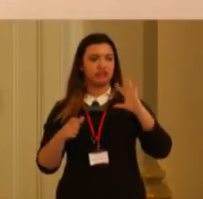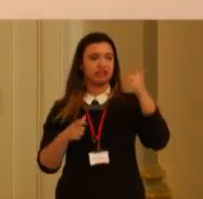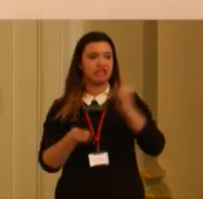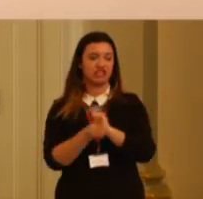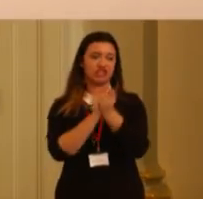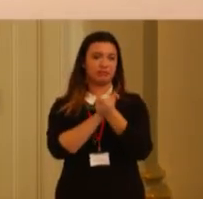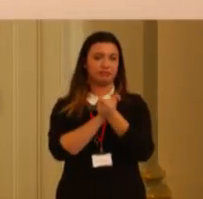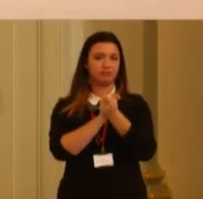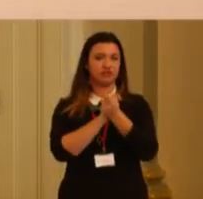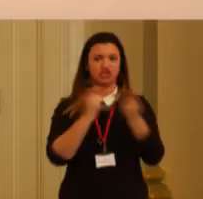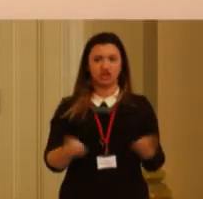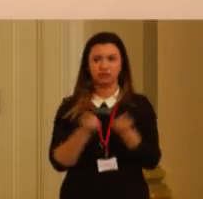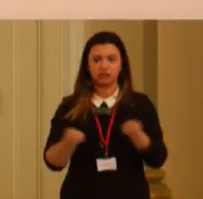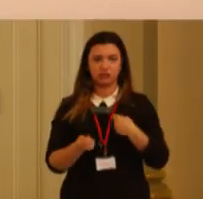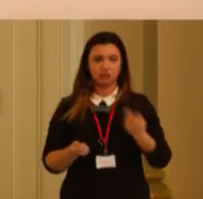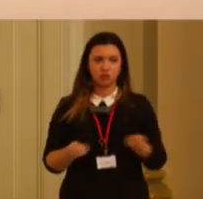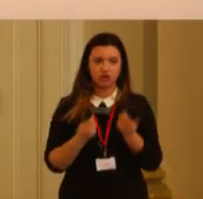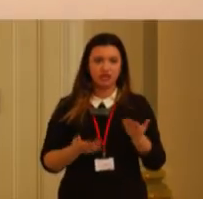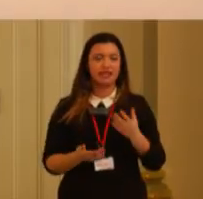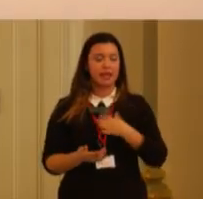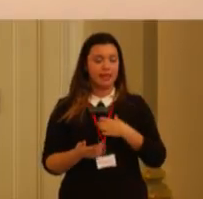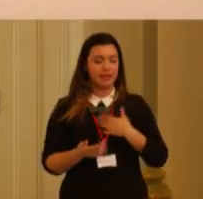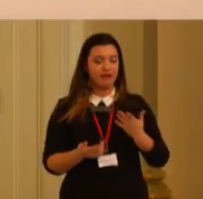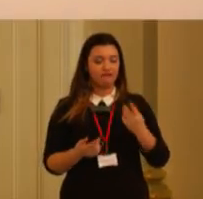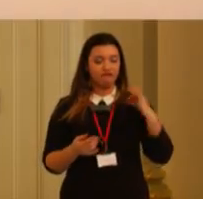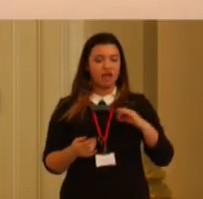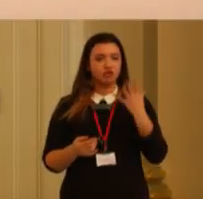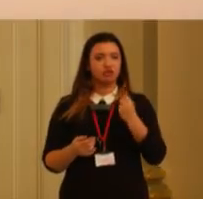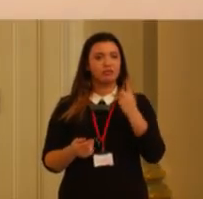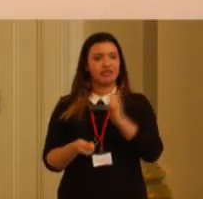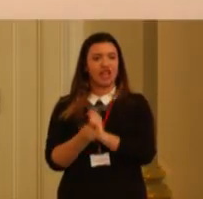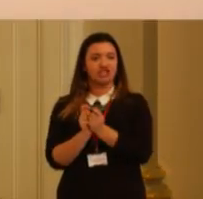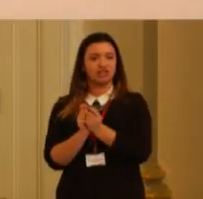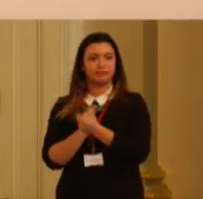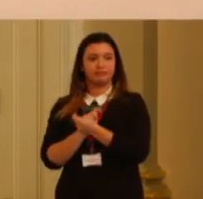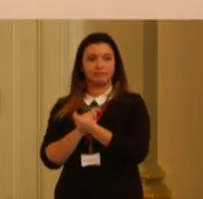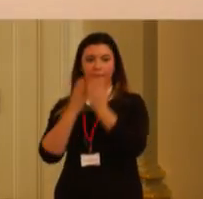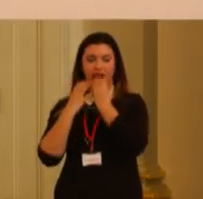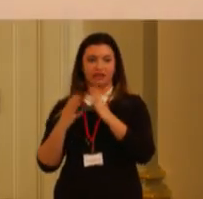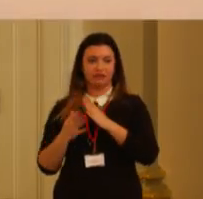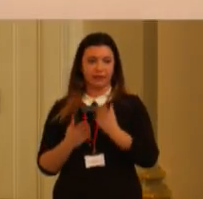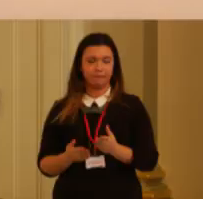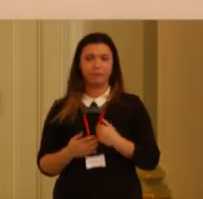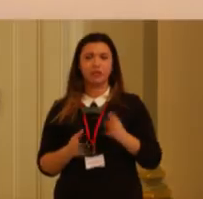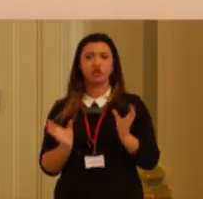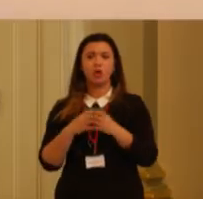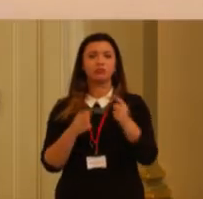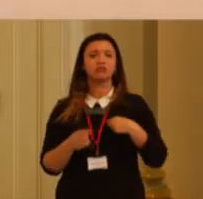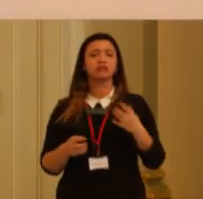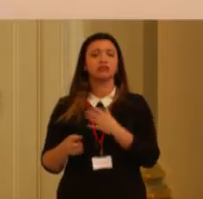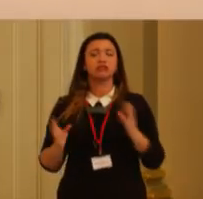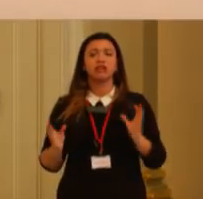efforts of the young people, but that's also referring to the effort of young people for change. However,